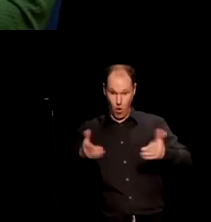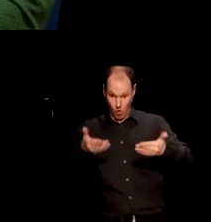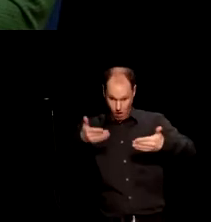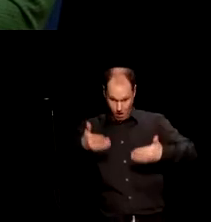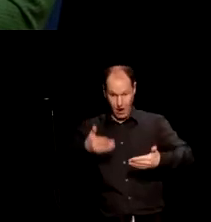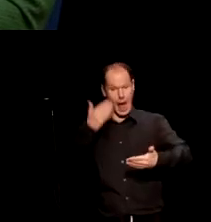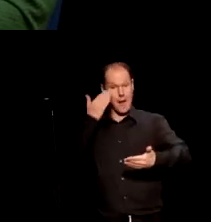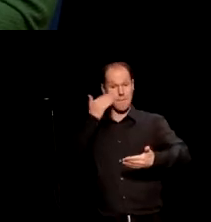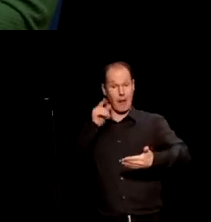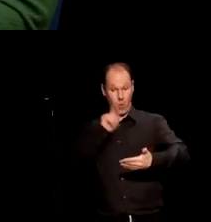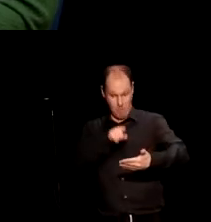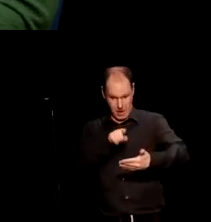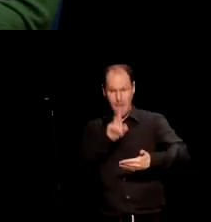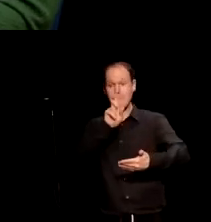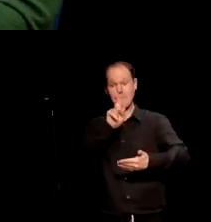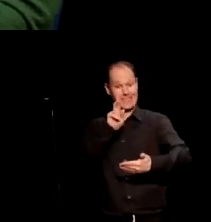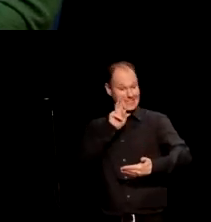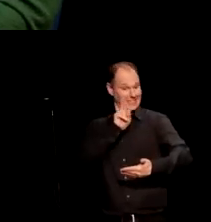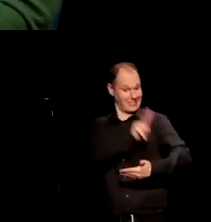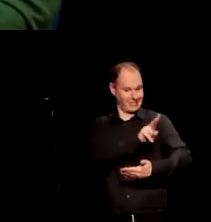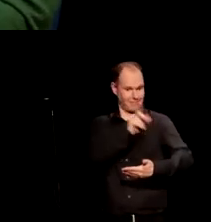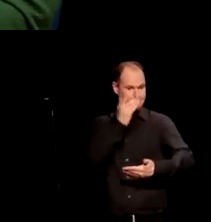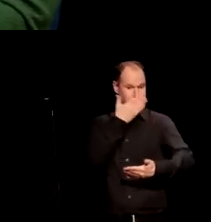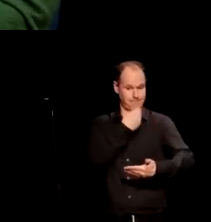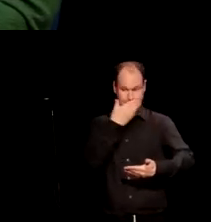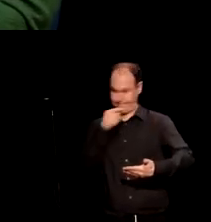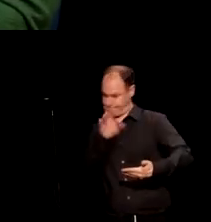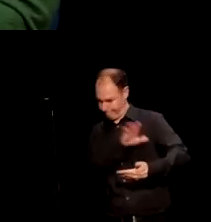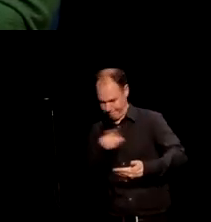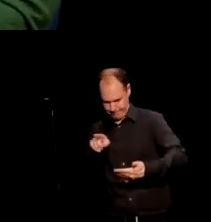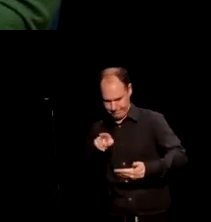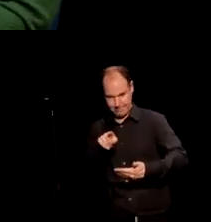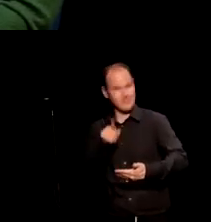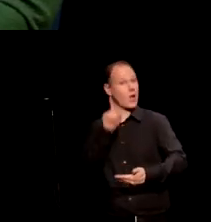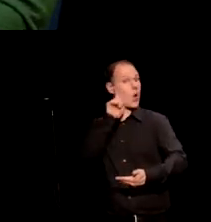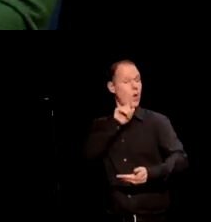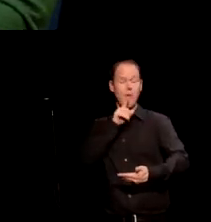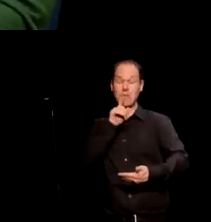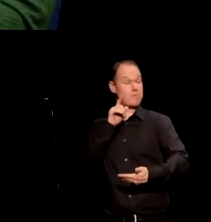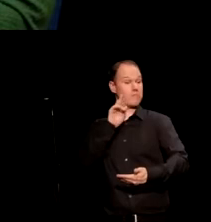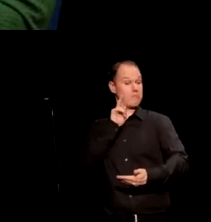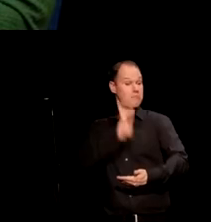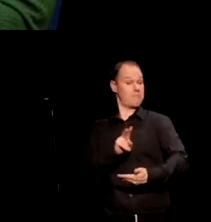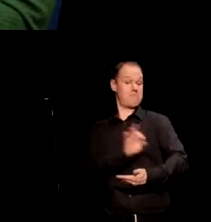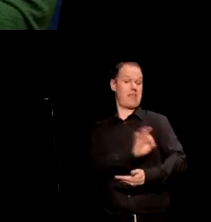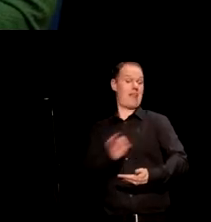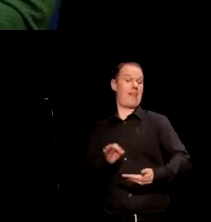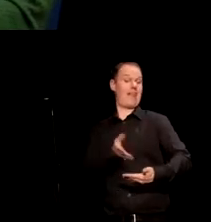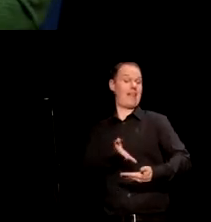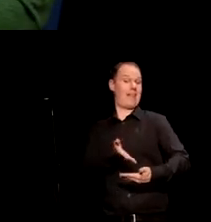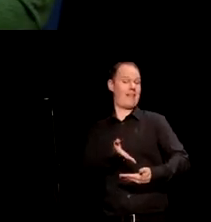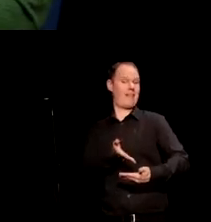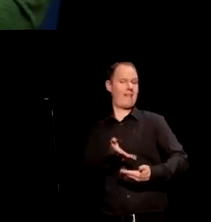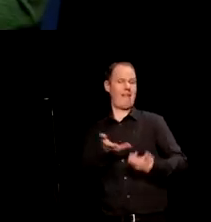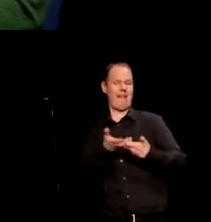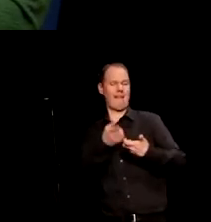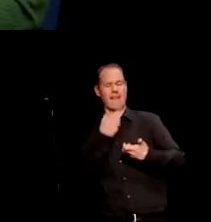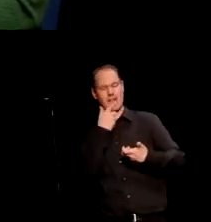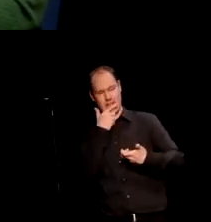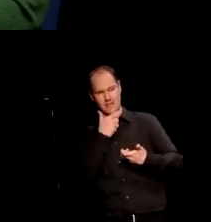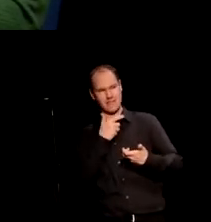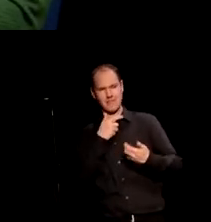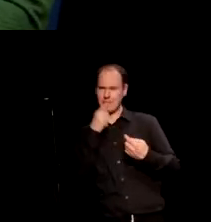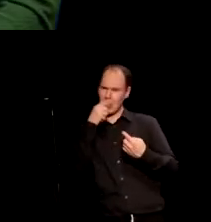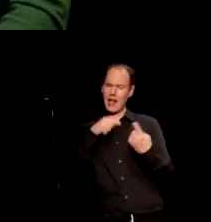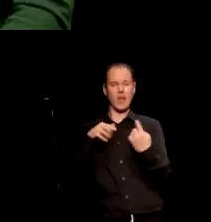as a black woman and how we can think of her perhaps not just as an individual but as a metaphor for black women. I think you mean